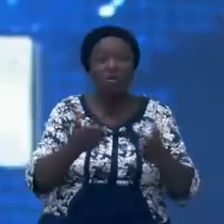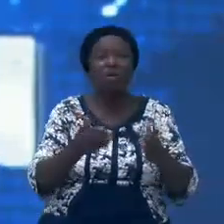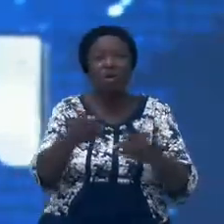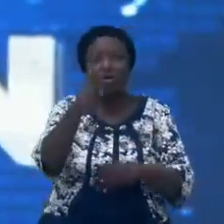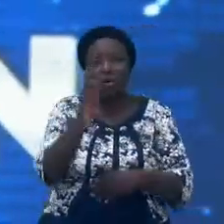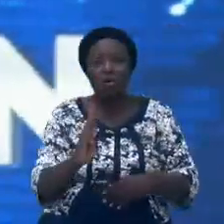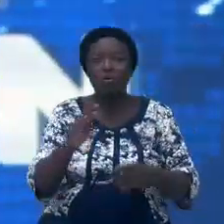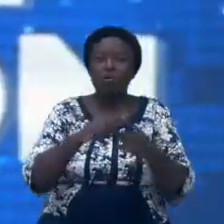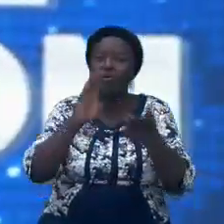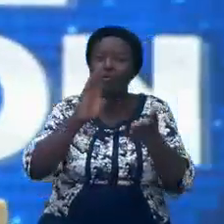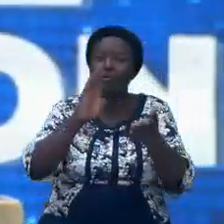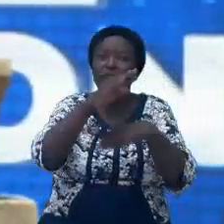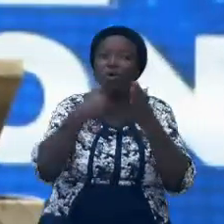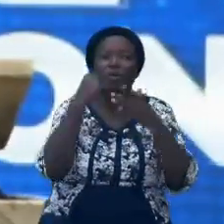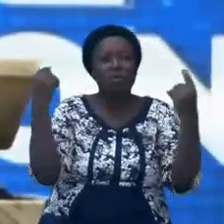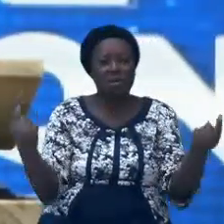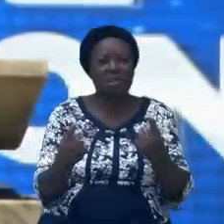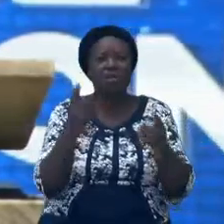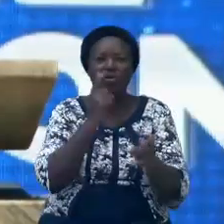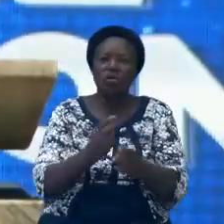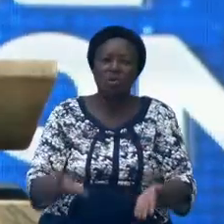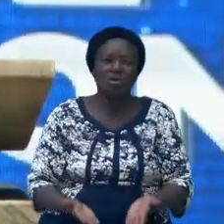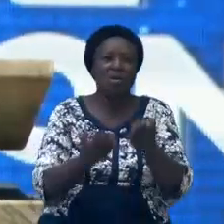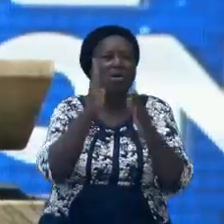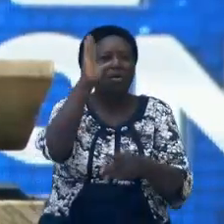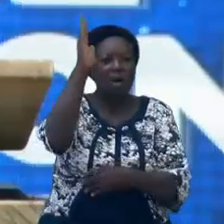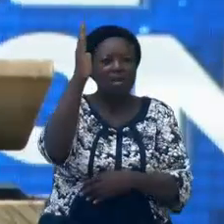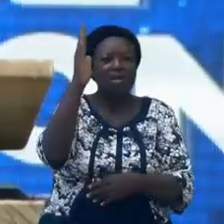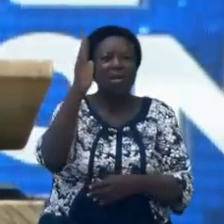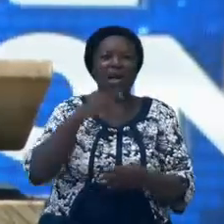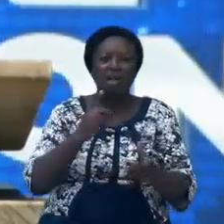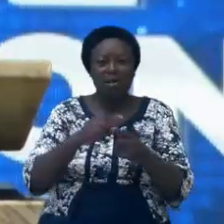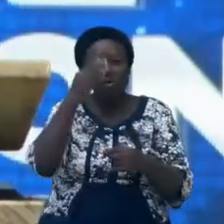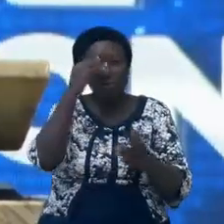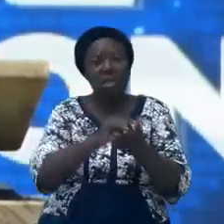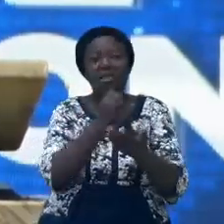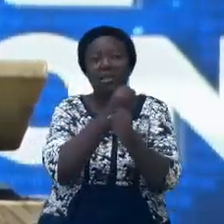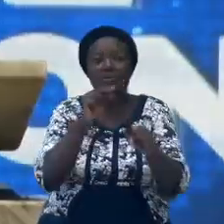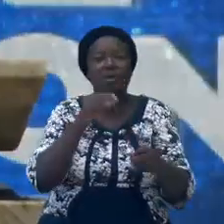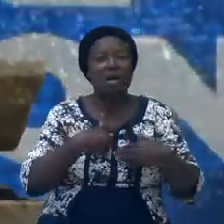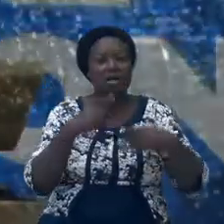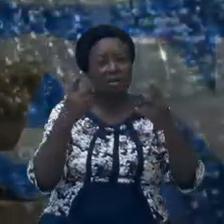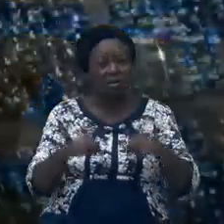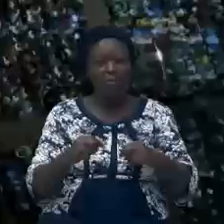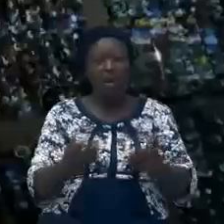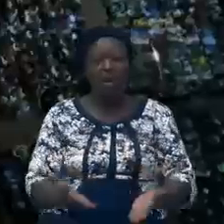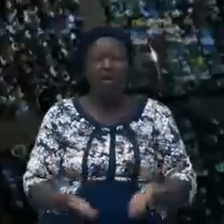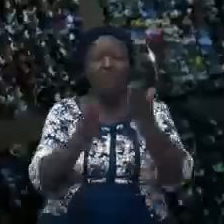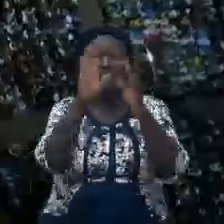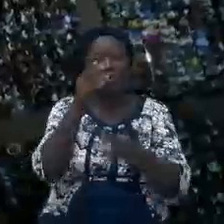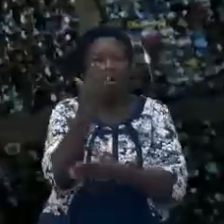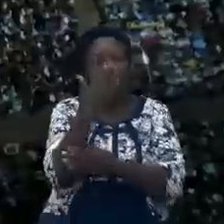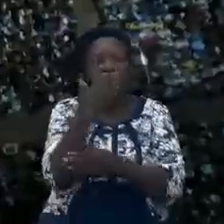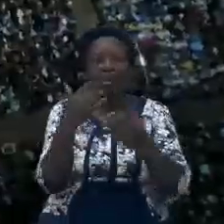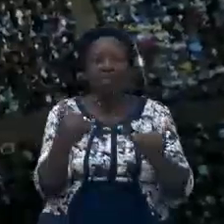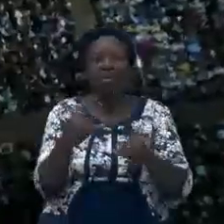wanting to forgive everything wherever you are rest of that hand salvation has come where are